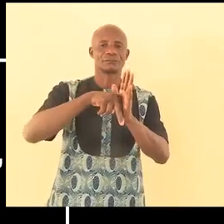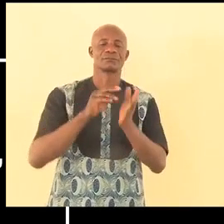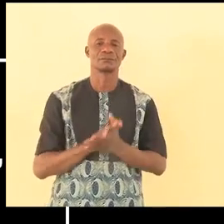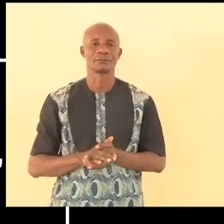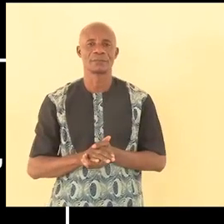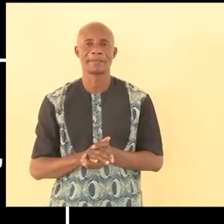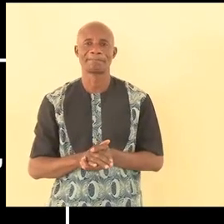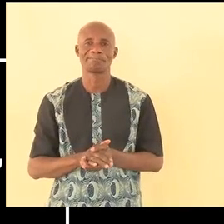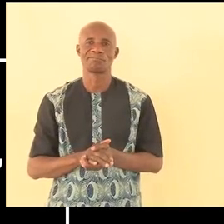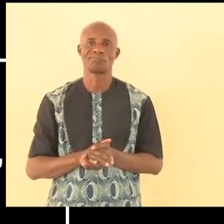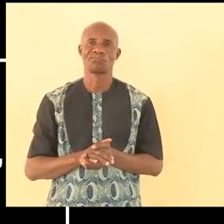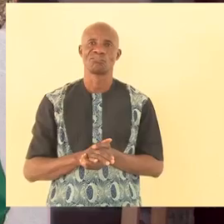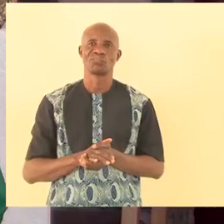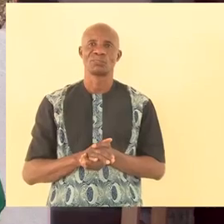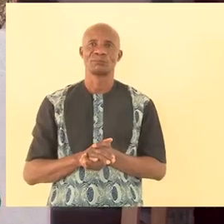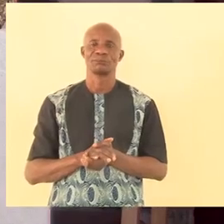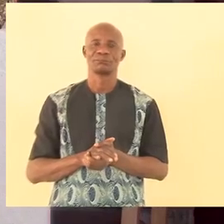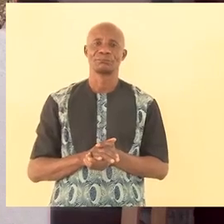faithfulness.